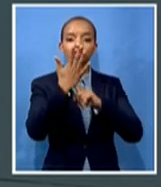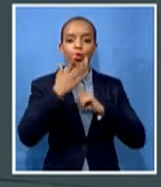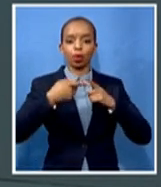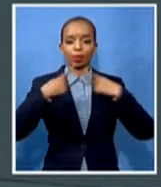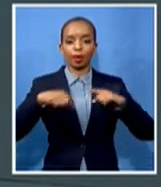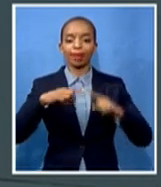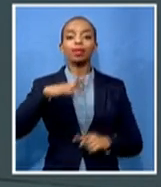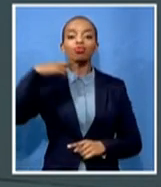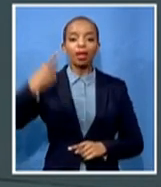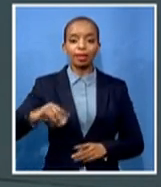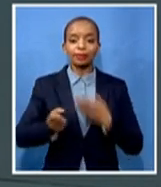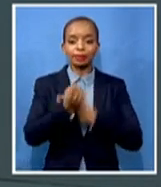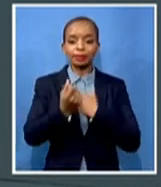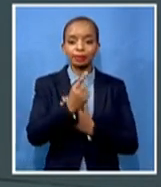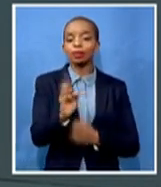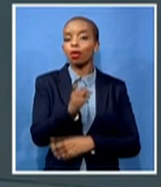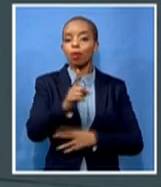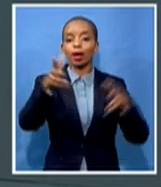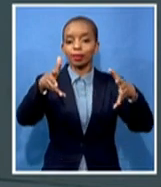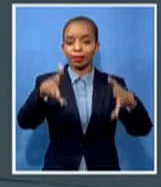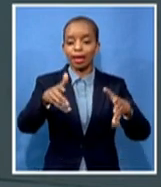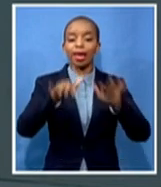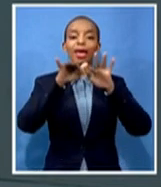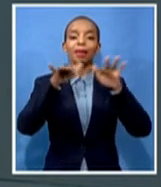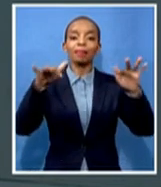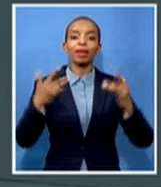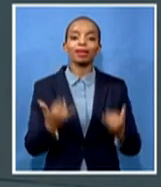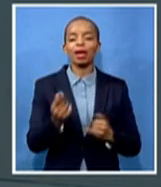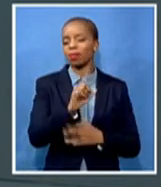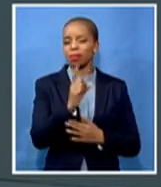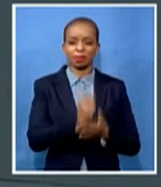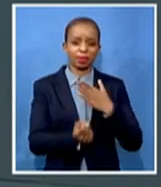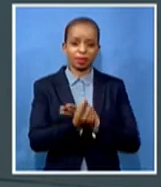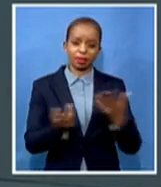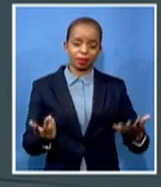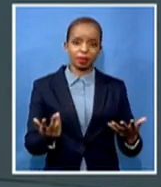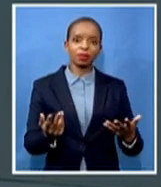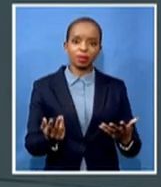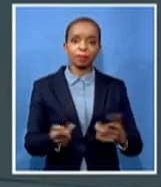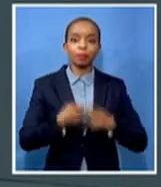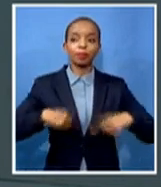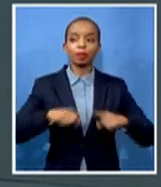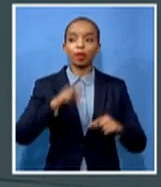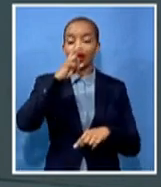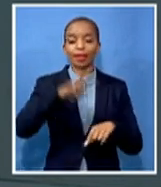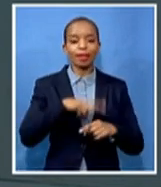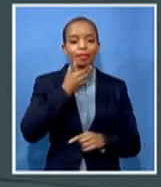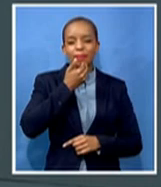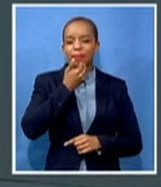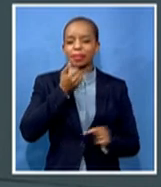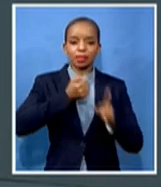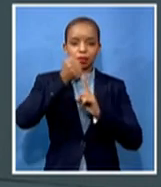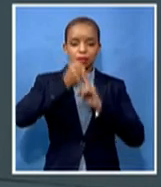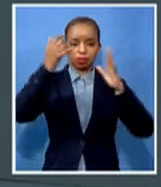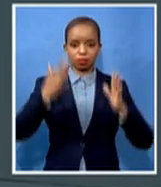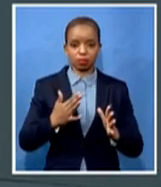are currently going through. We need the best warriors on the front line to fight this. No doubt we all